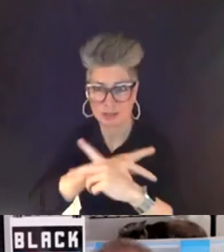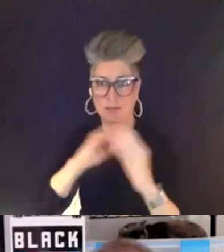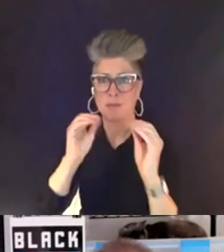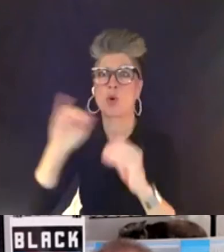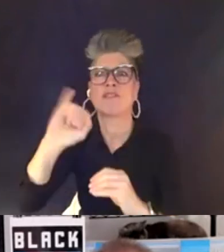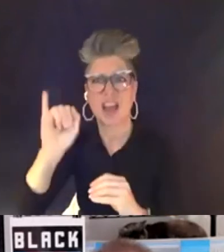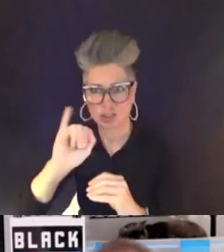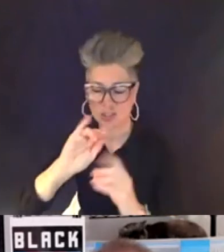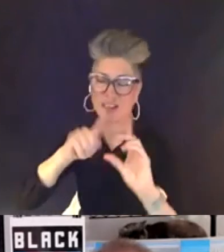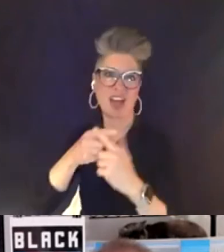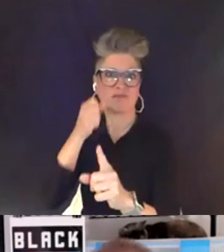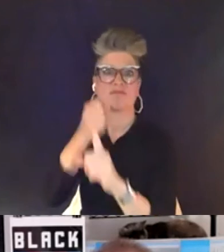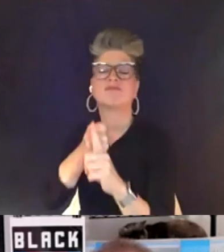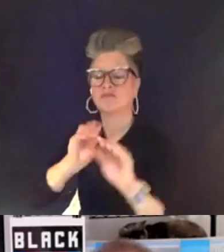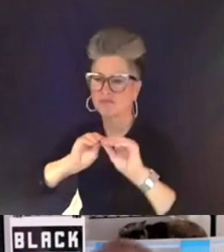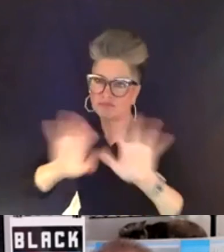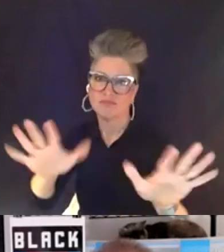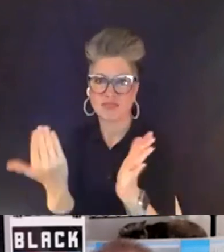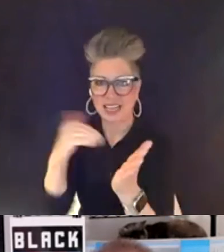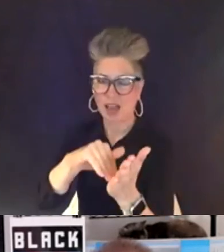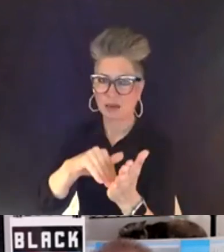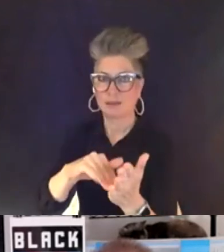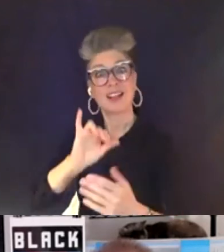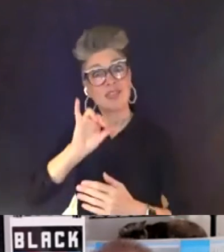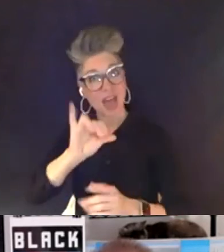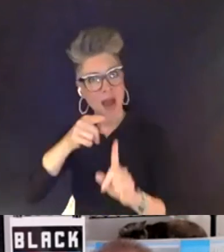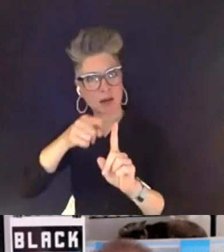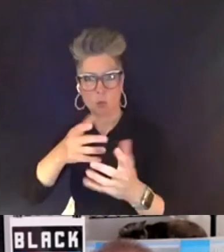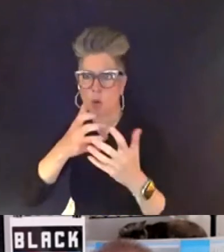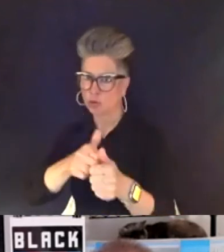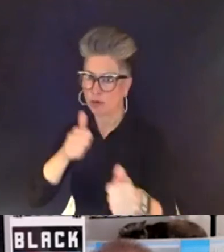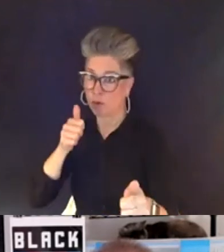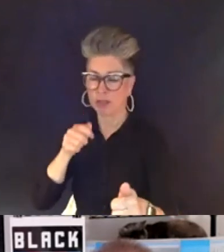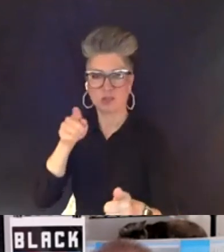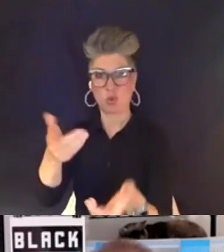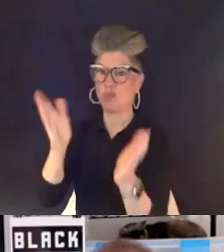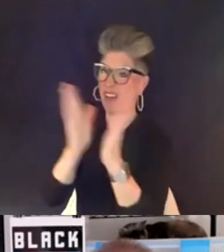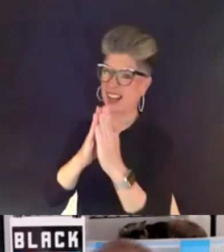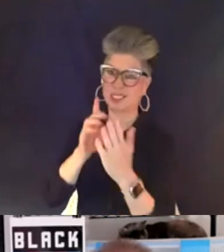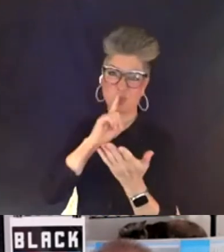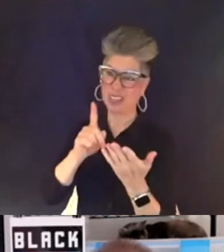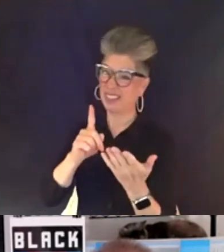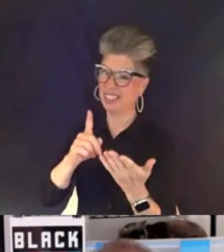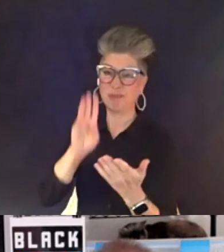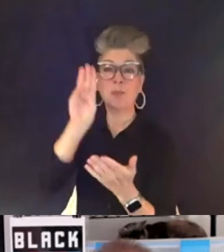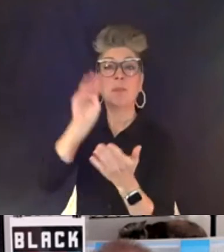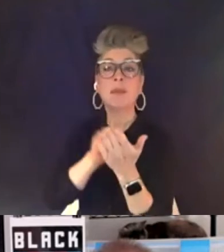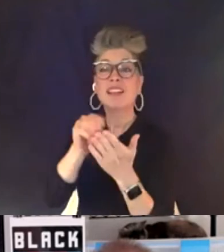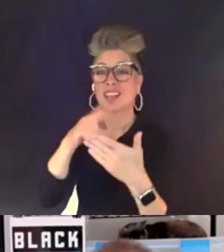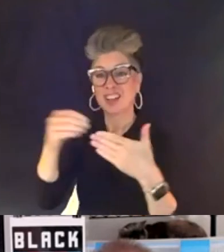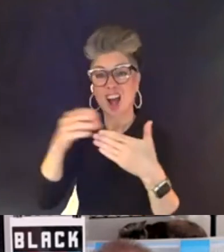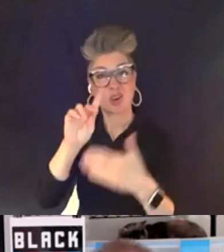what we're really trying to avoid with vaccination. So you've asked like the $1 million question, truly. I wish I knew that answer.